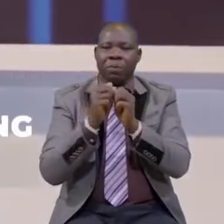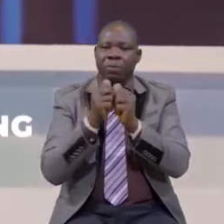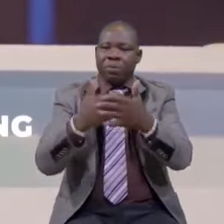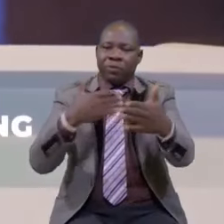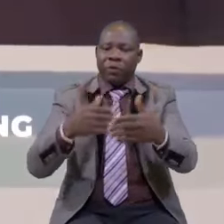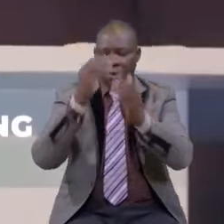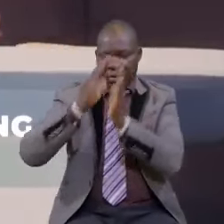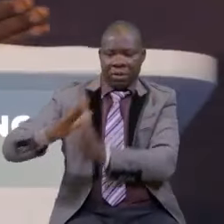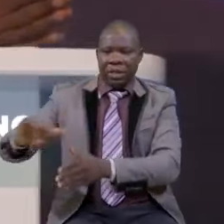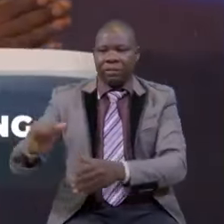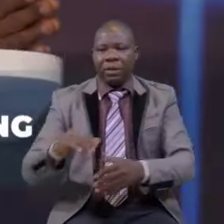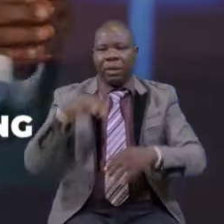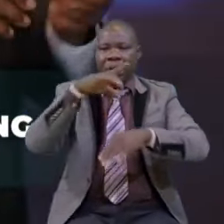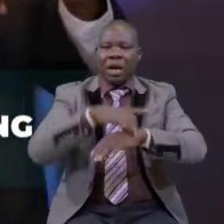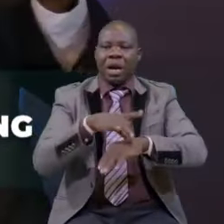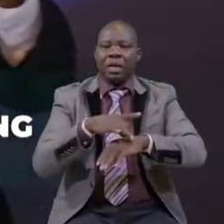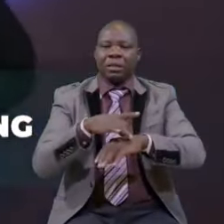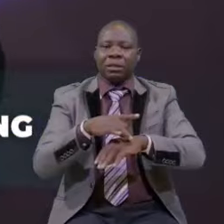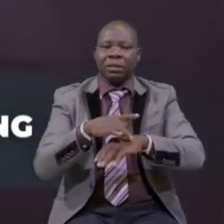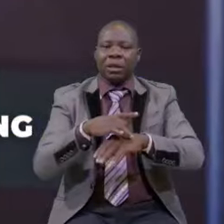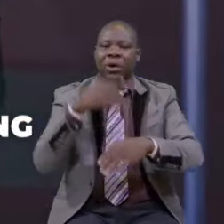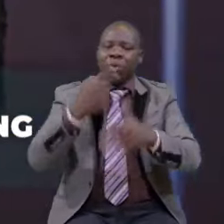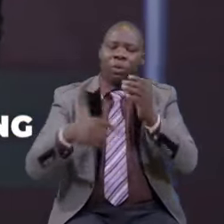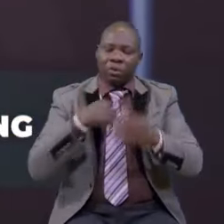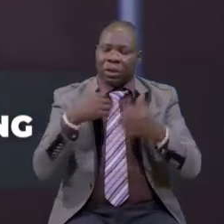the Bible, what we have in the Bible is